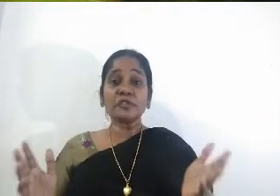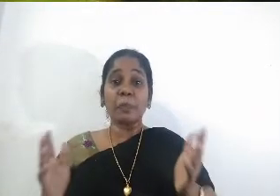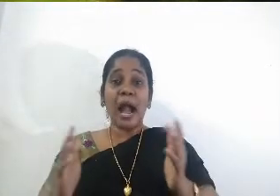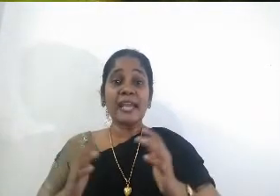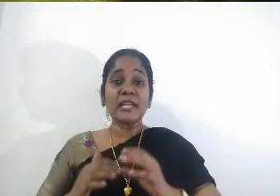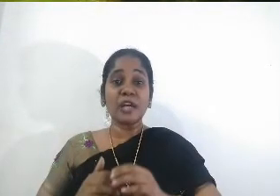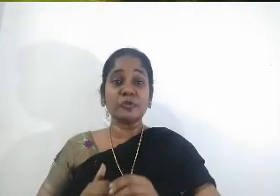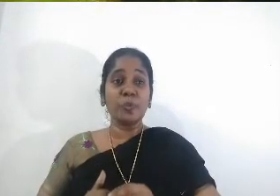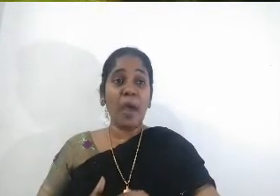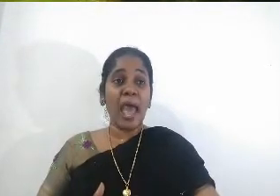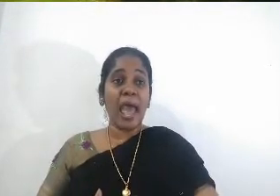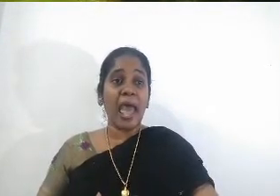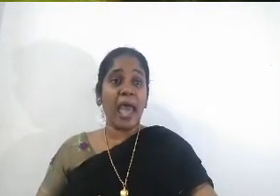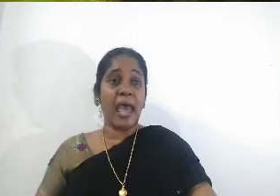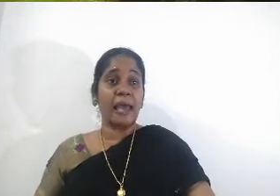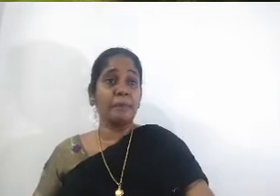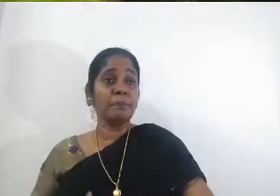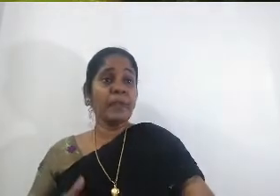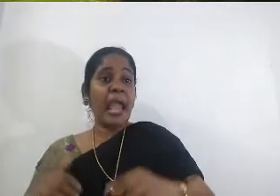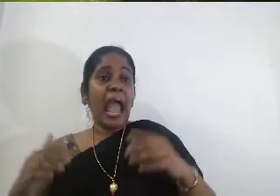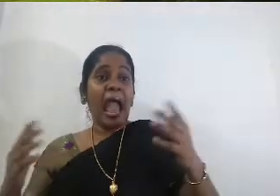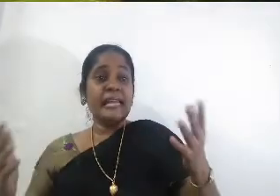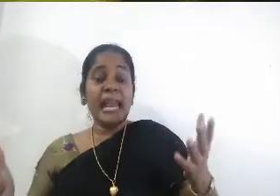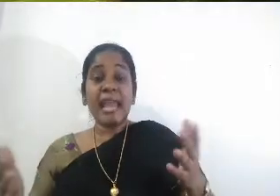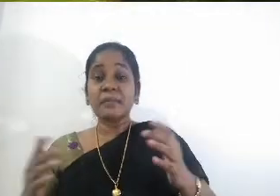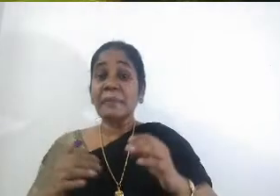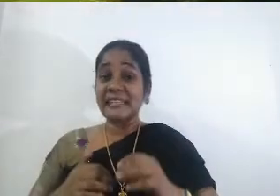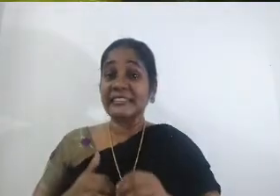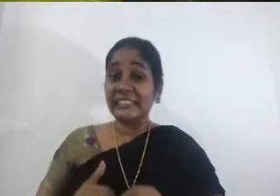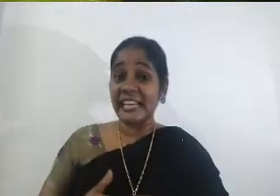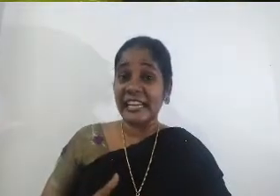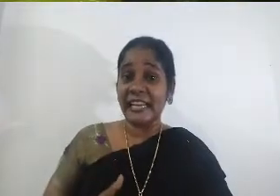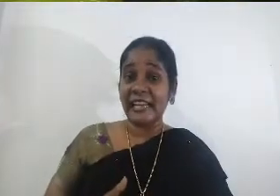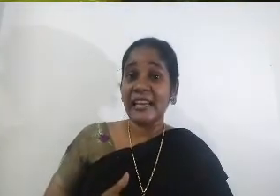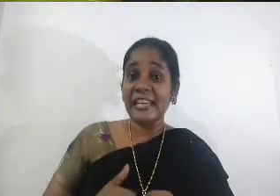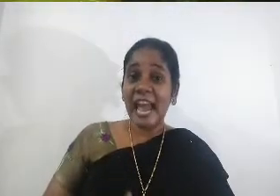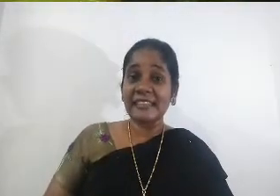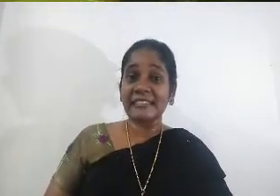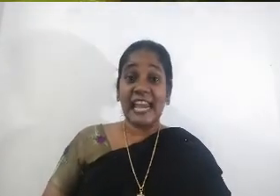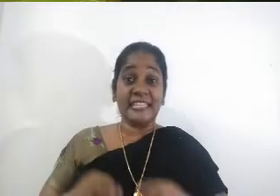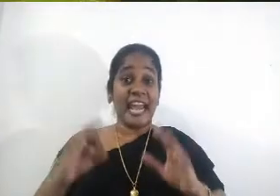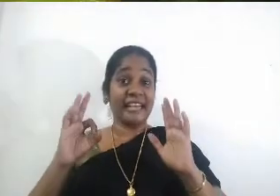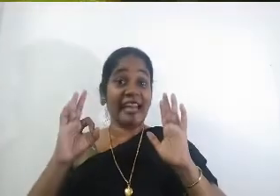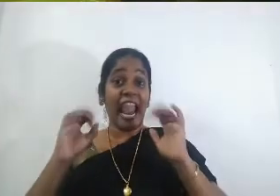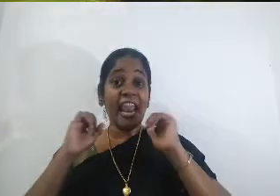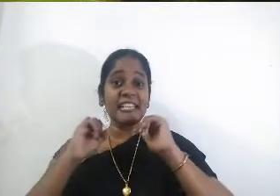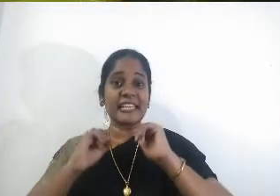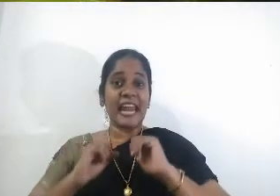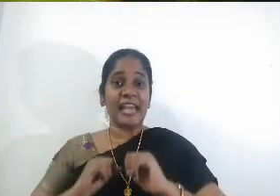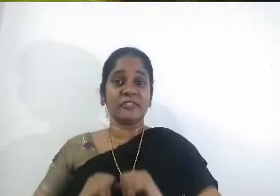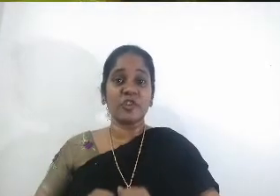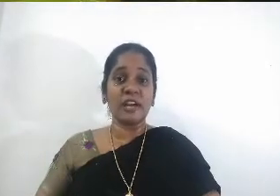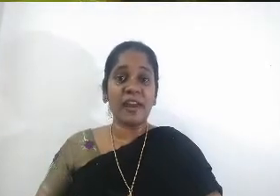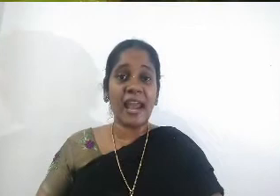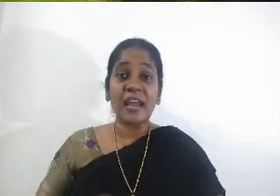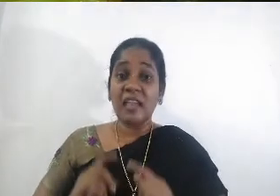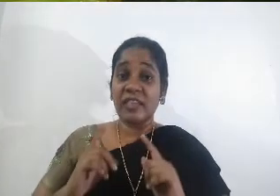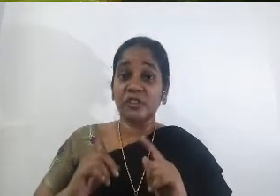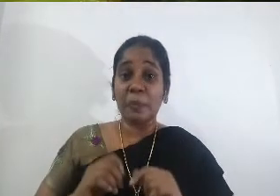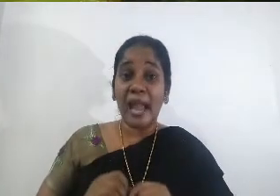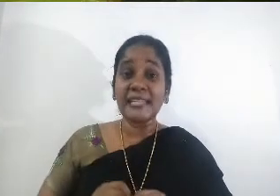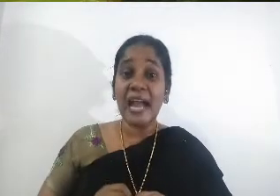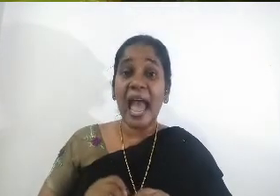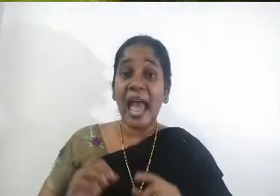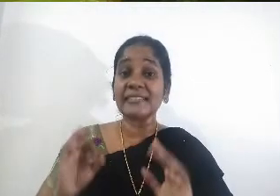found a spider's web. And let me see. Yes, it has 8 legs, children.